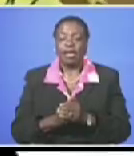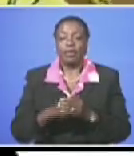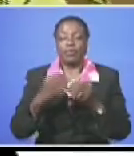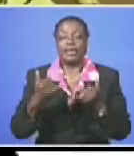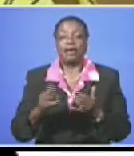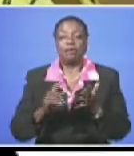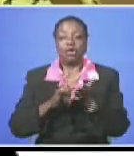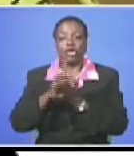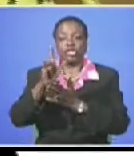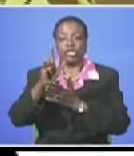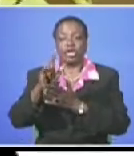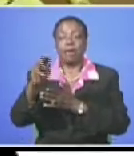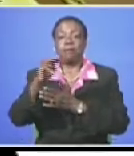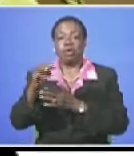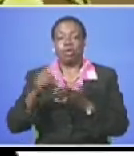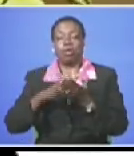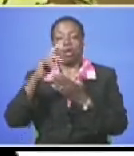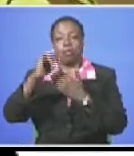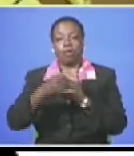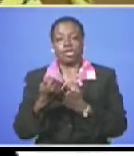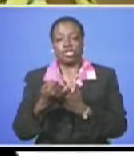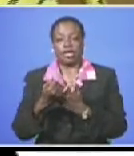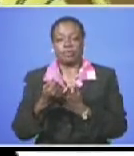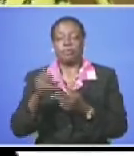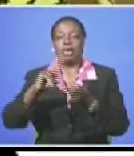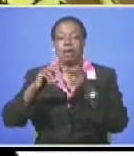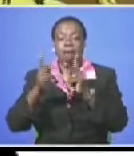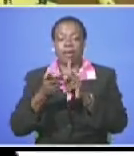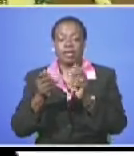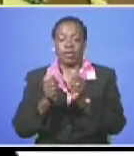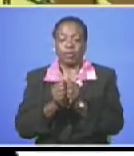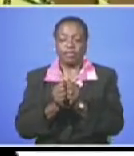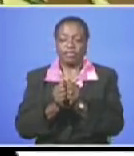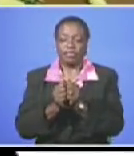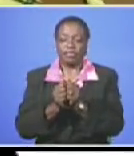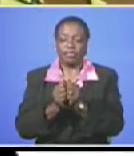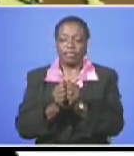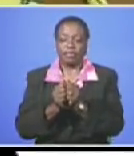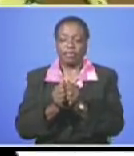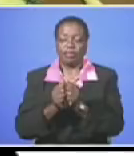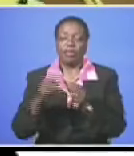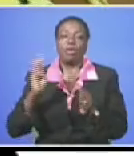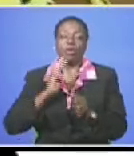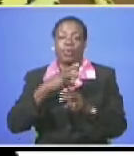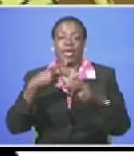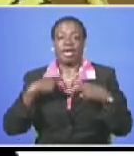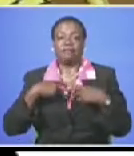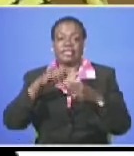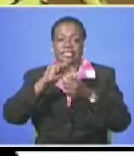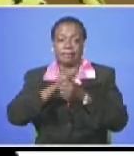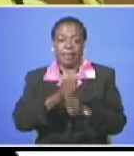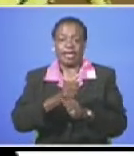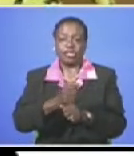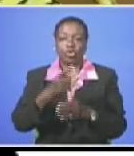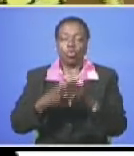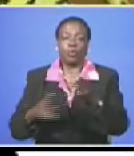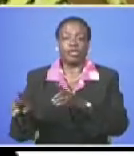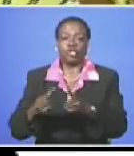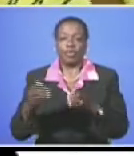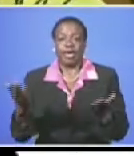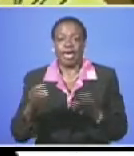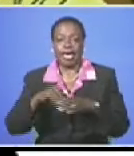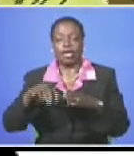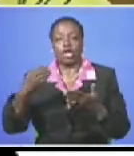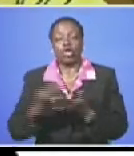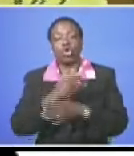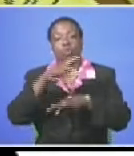mural project throughout the Bahamas that we will definitely be partnering with. We, however, do want to cement what we're doing here in New Providence